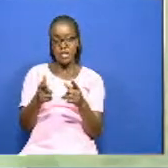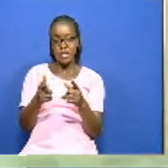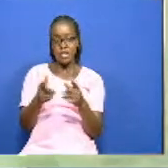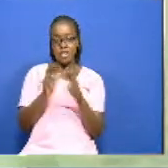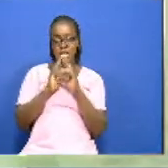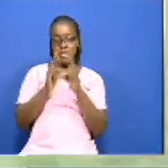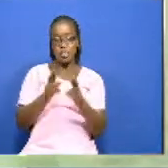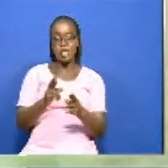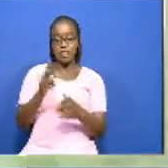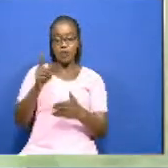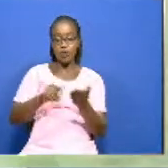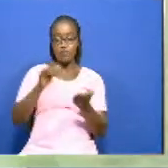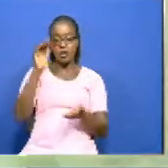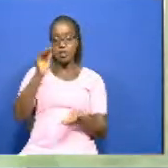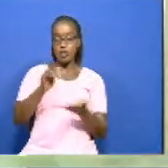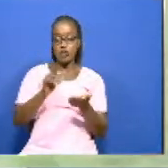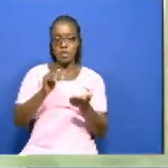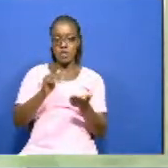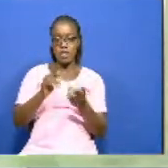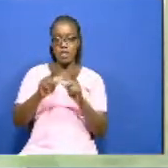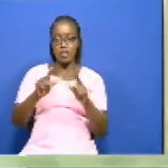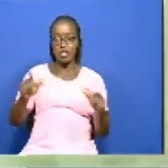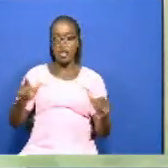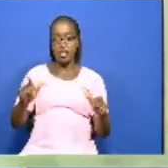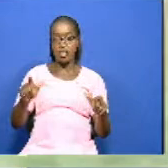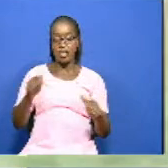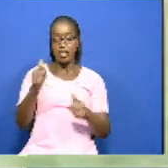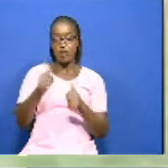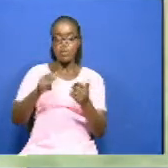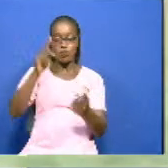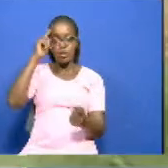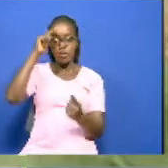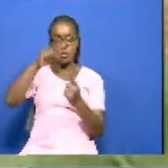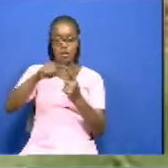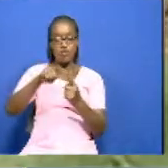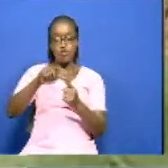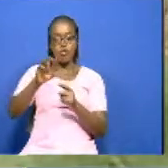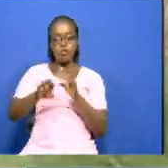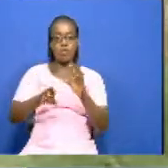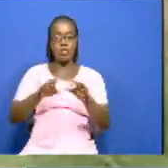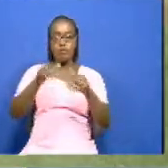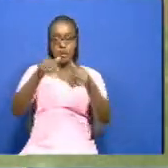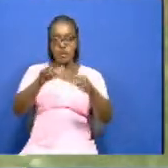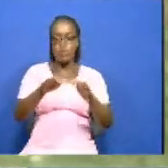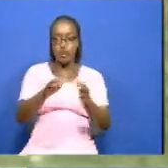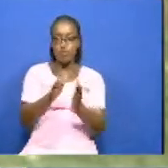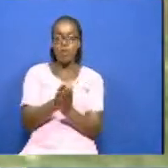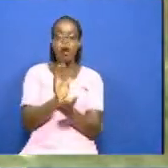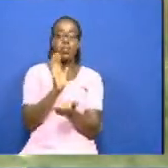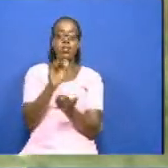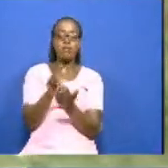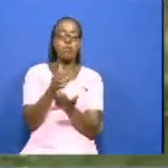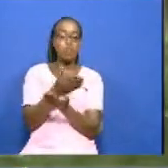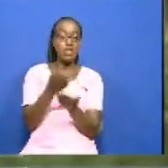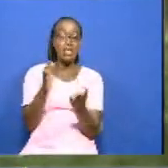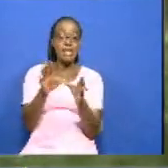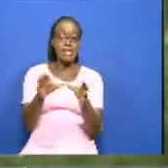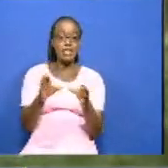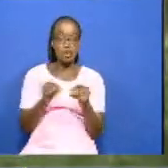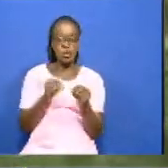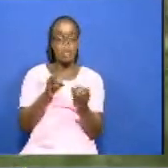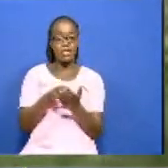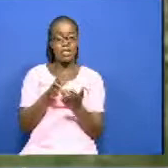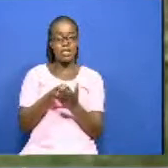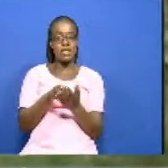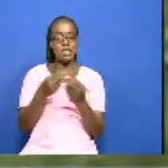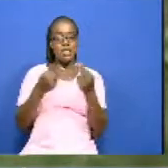this is that we reduce the land which was meant for wildlife. On the hippo attacks, he admitted that the cases were on